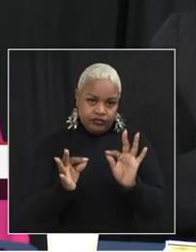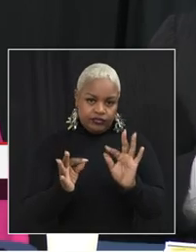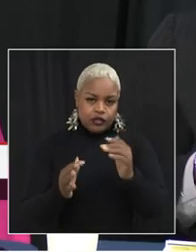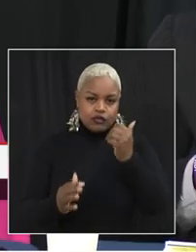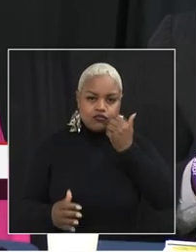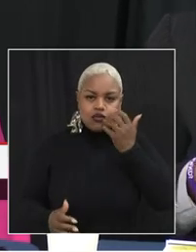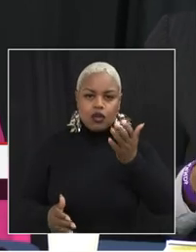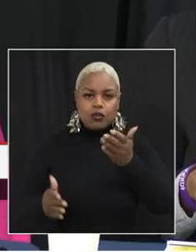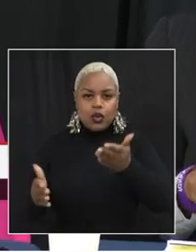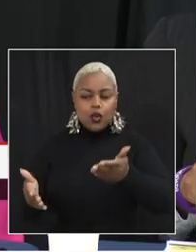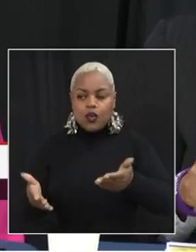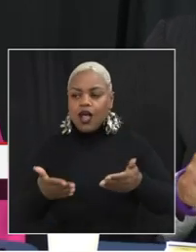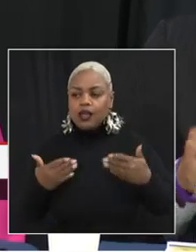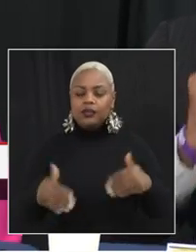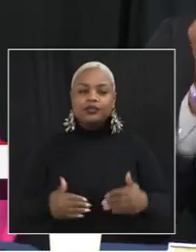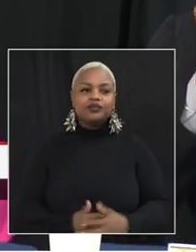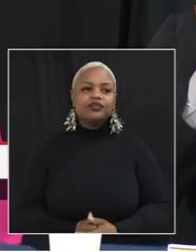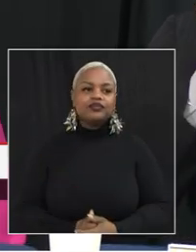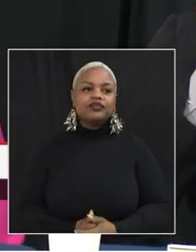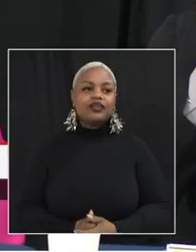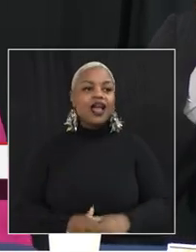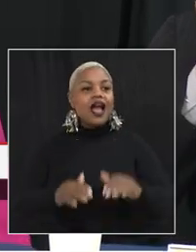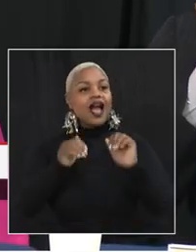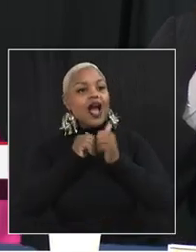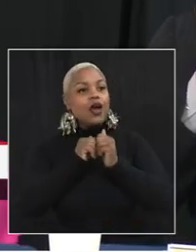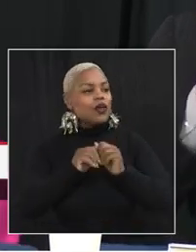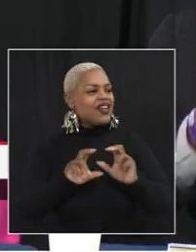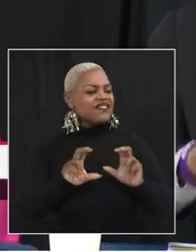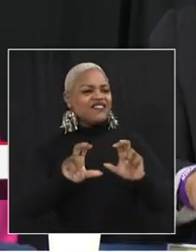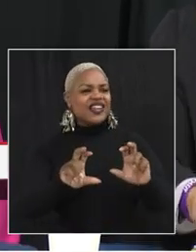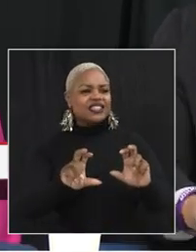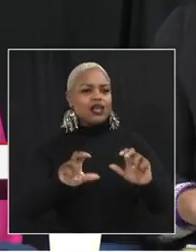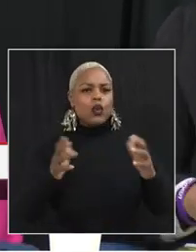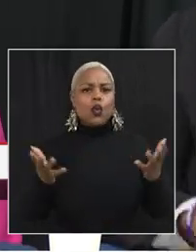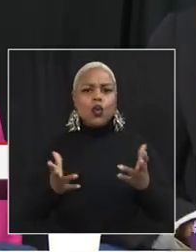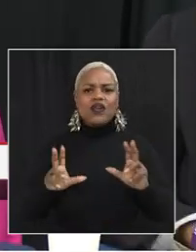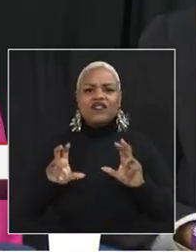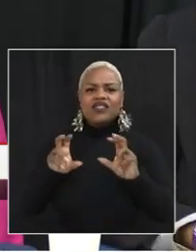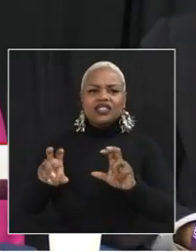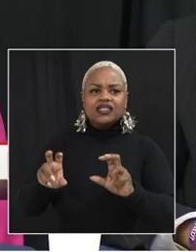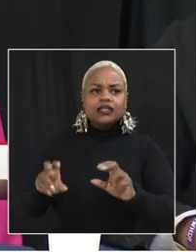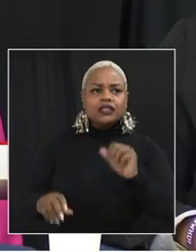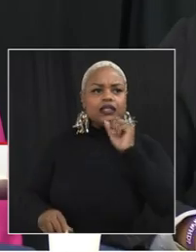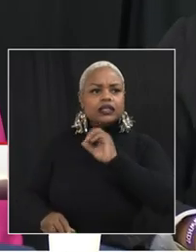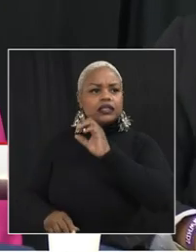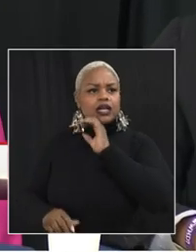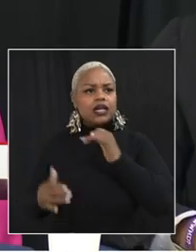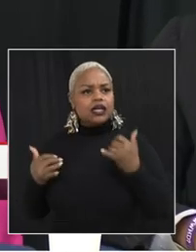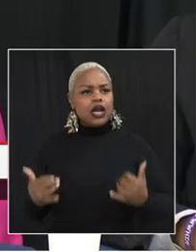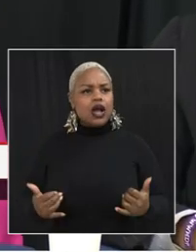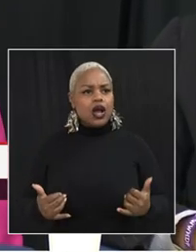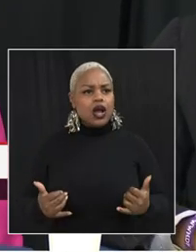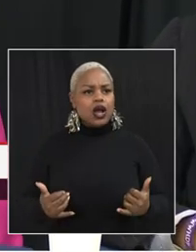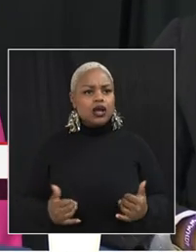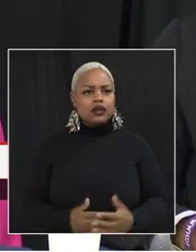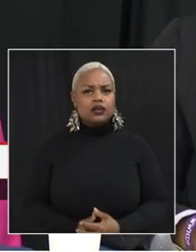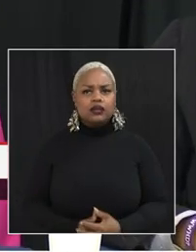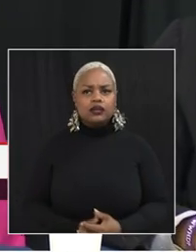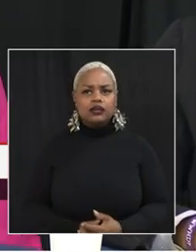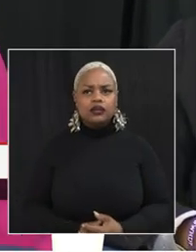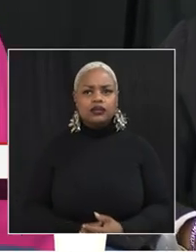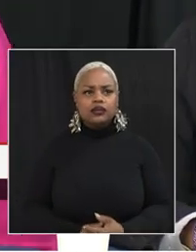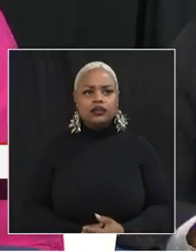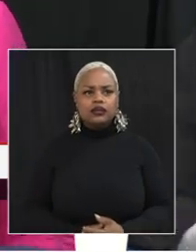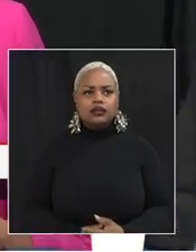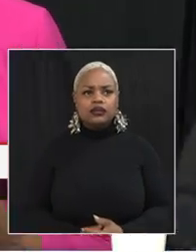on what and how we're investing in our DC seniors, I'd like to turn now to Kevin Donahue and Jenny